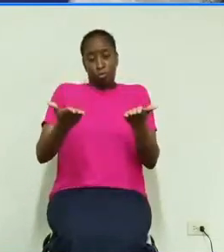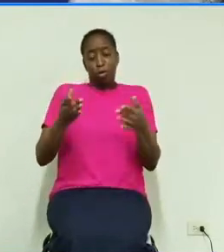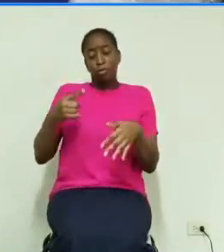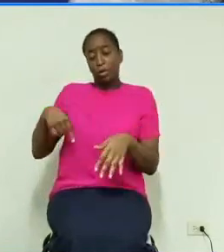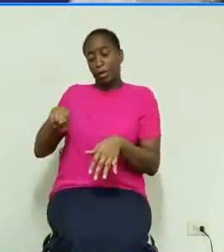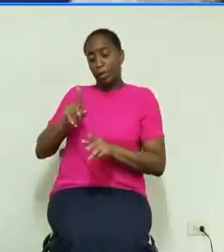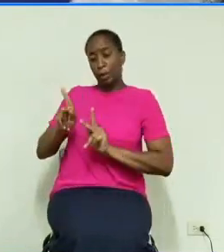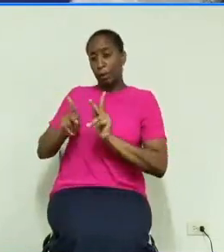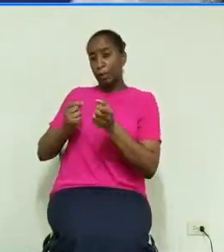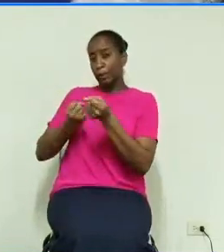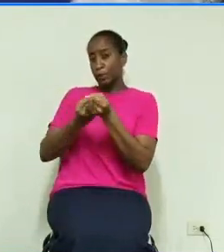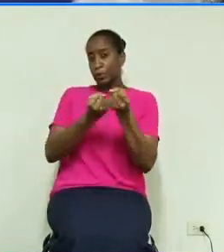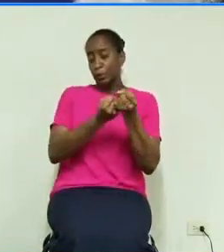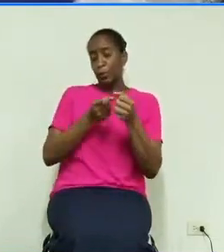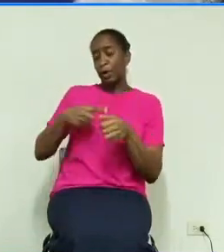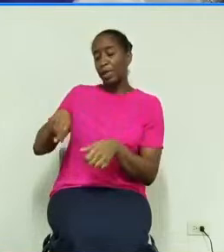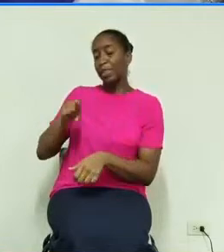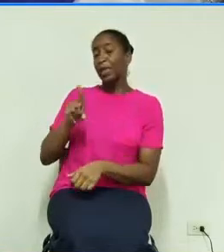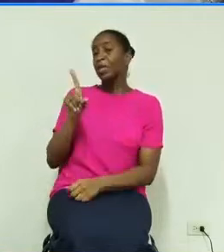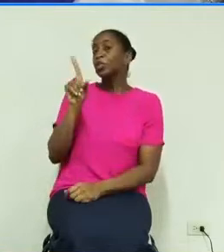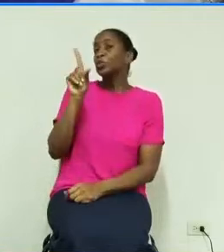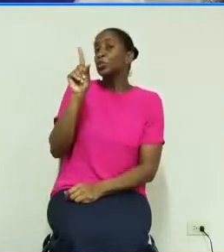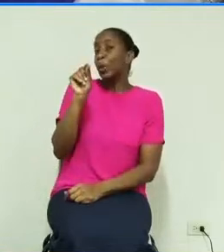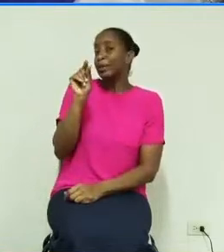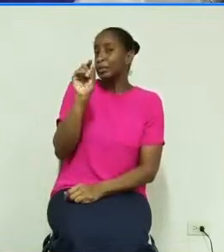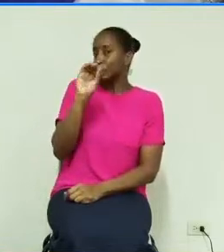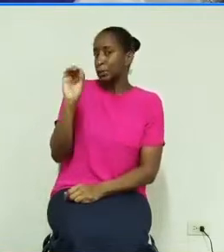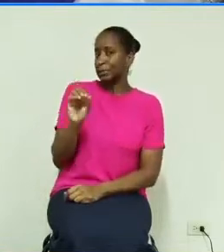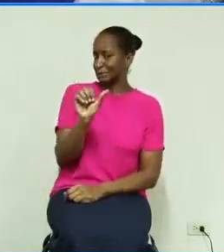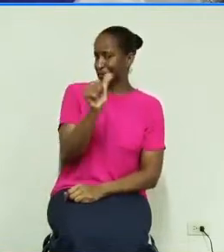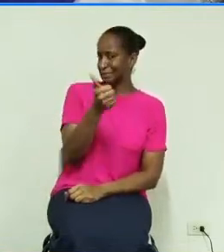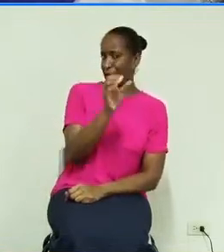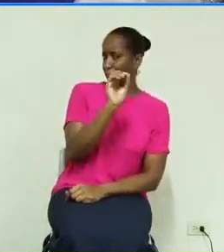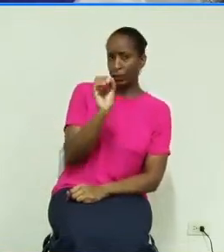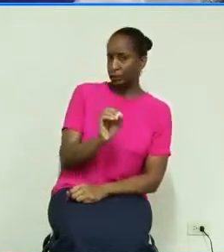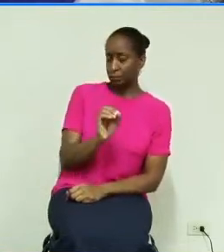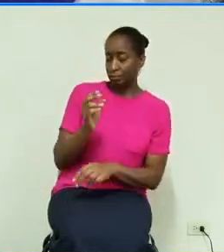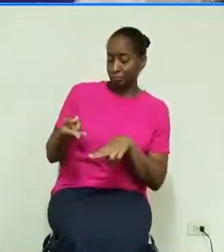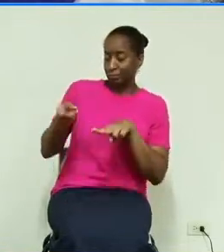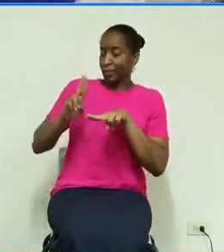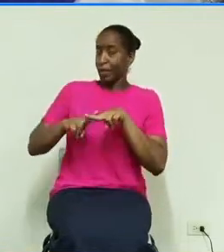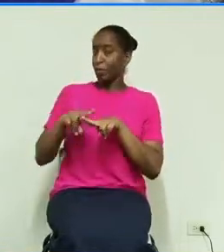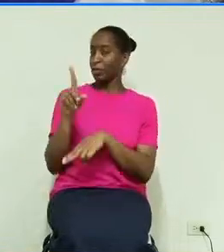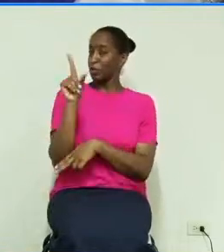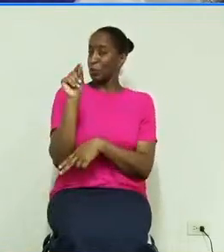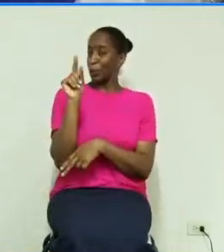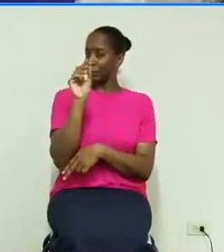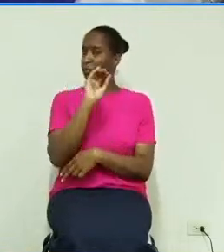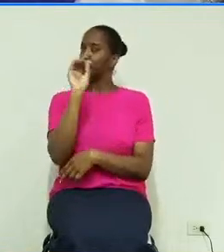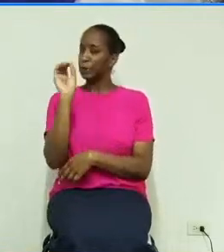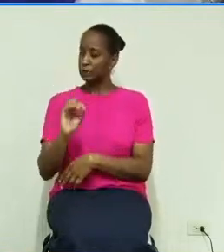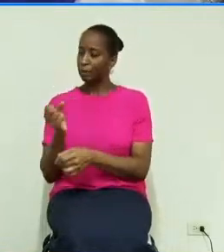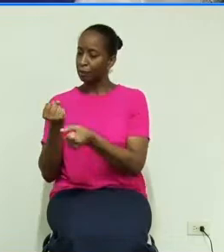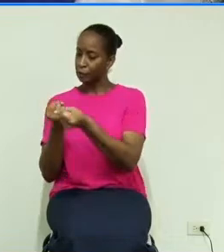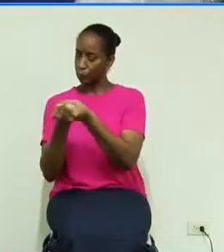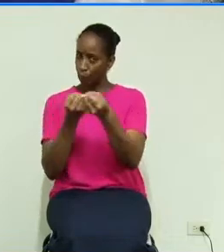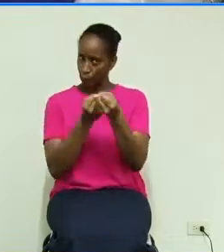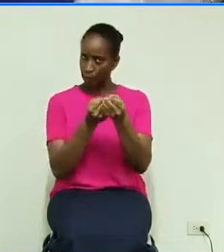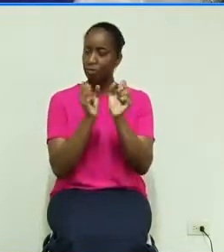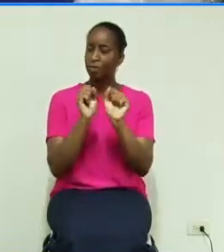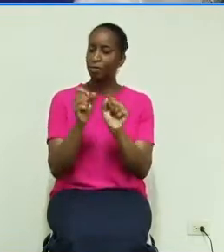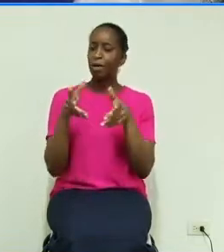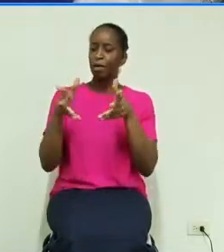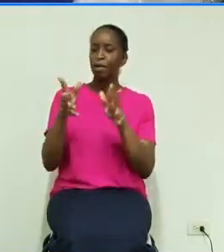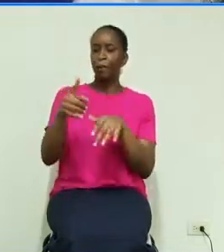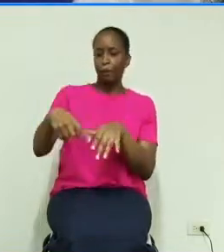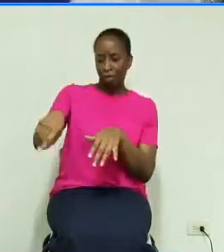claims for representation in the Senate. It would be appropriate, too, to consider whether there should